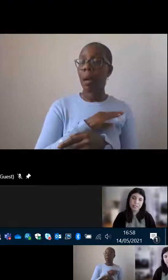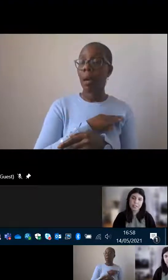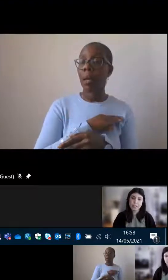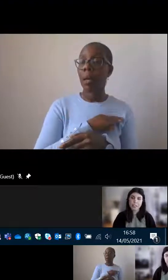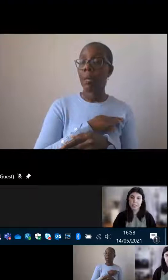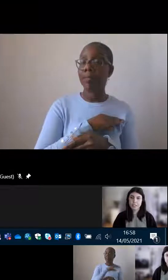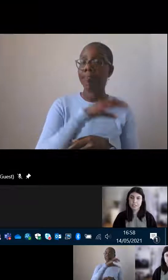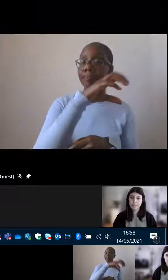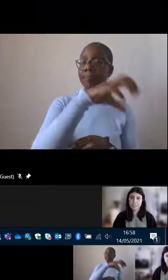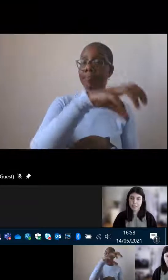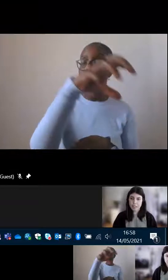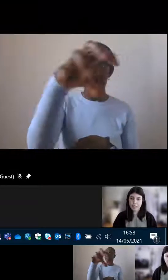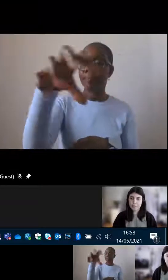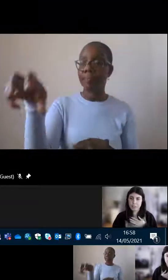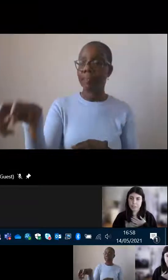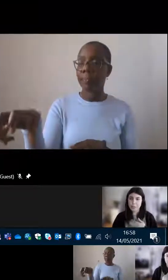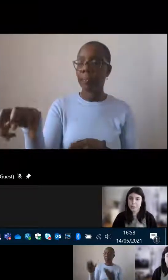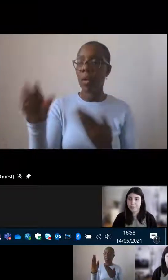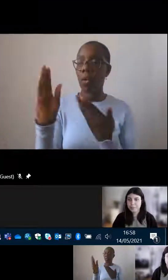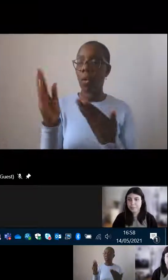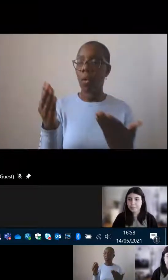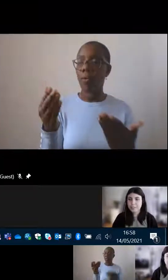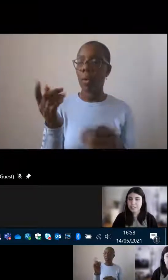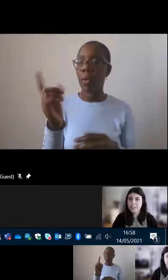they offer